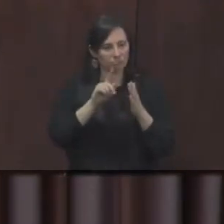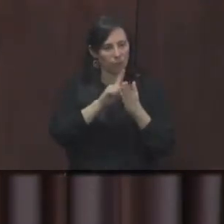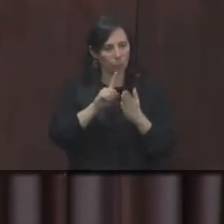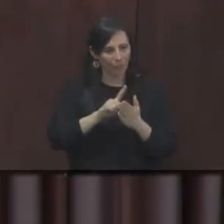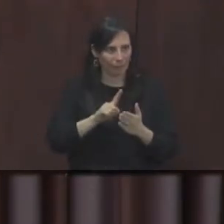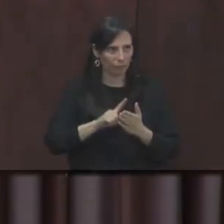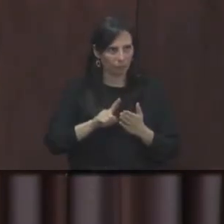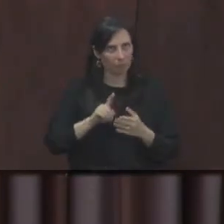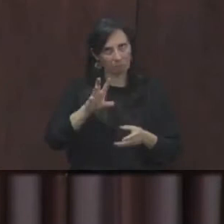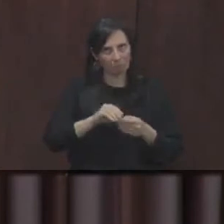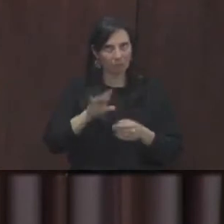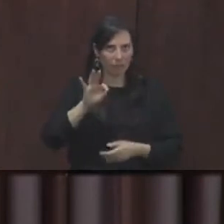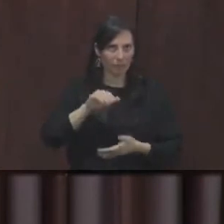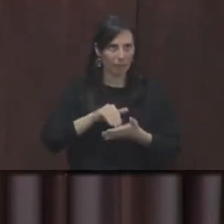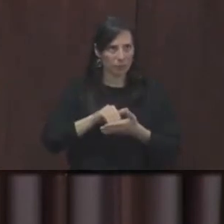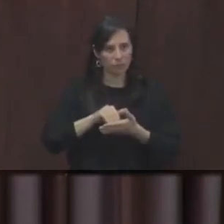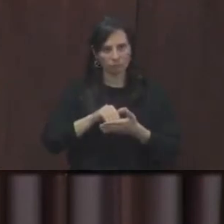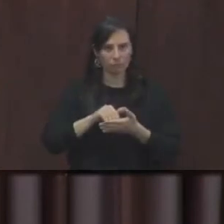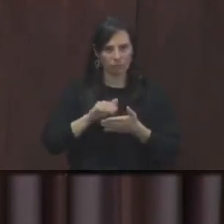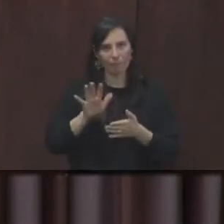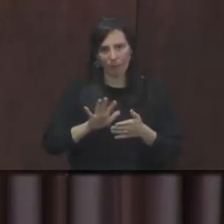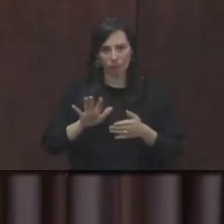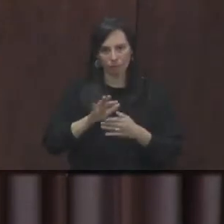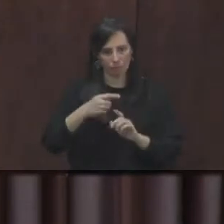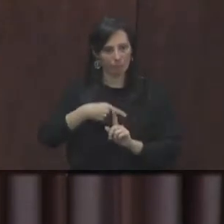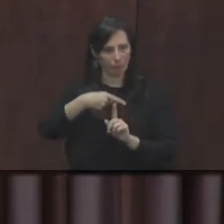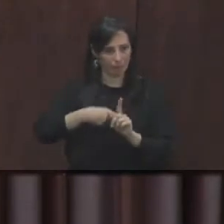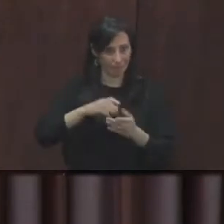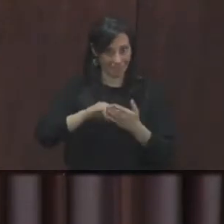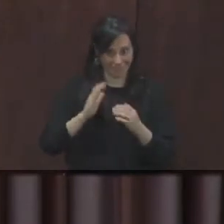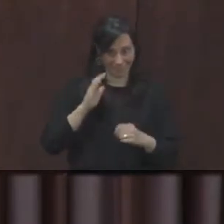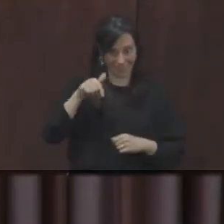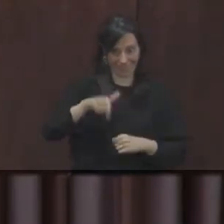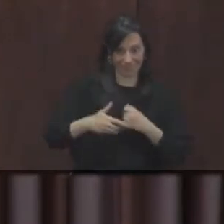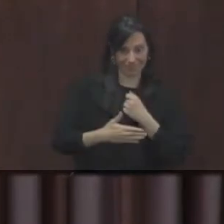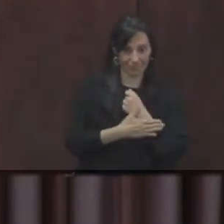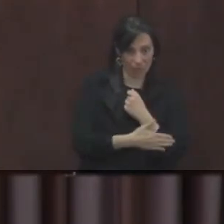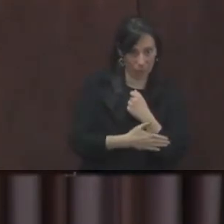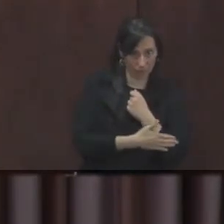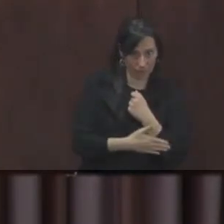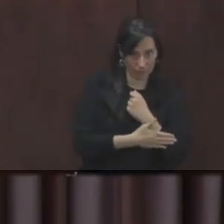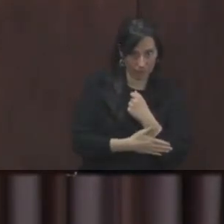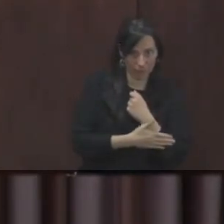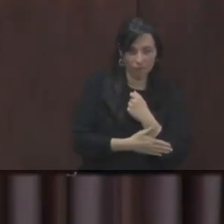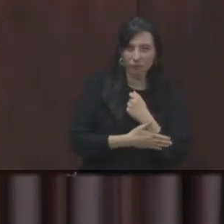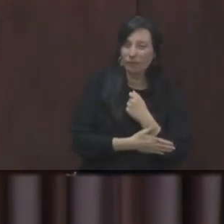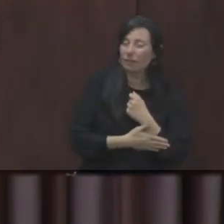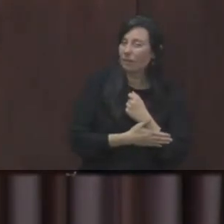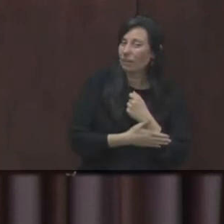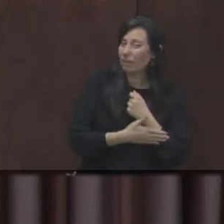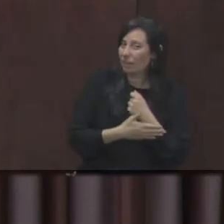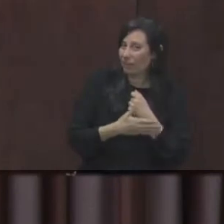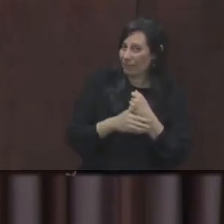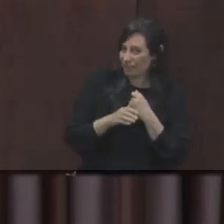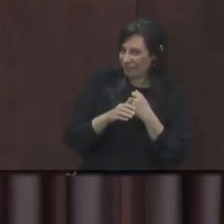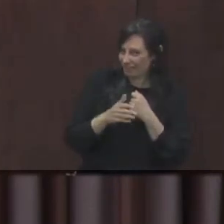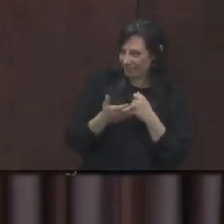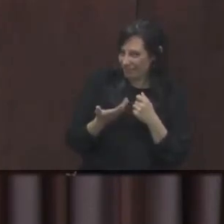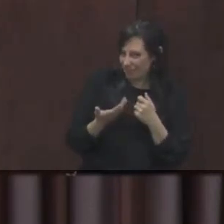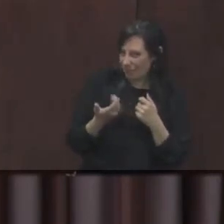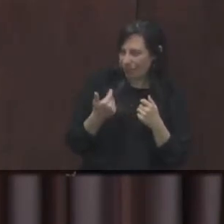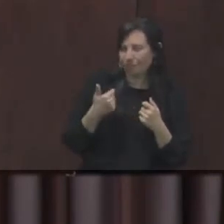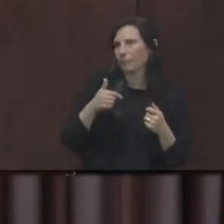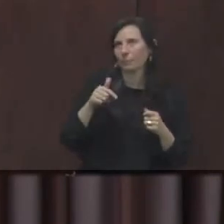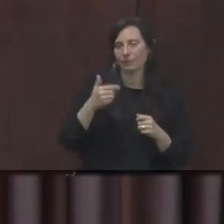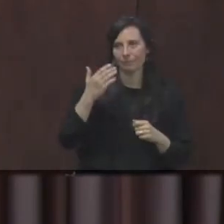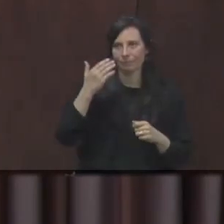is administering. Mm-hmm. Is the expectation that that's just a relatively modest percentage of the total distribution in the community? Of course, we're all just